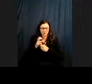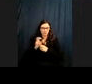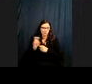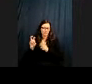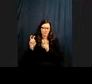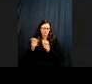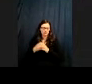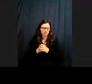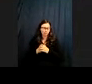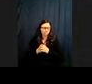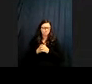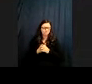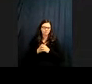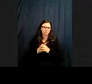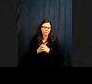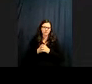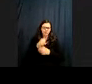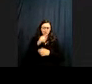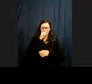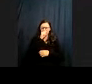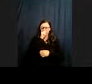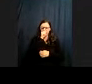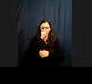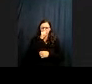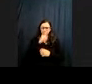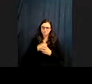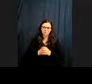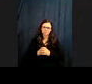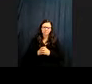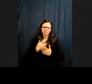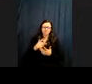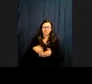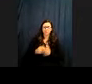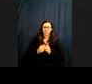So these usually start off with I instead of we,